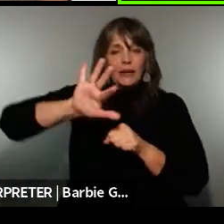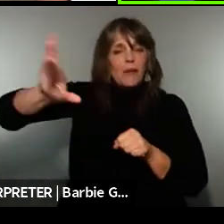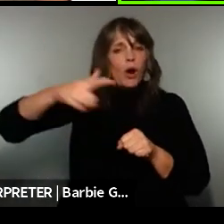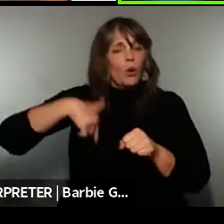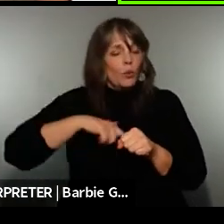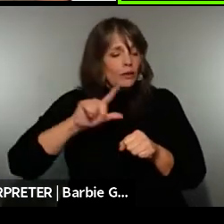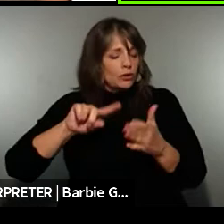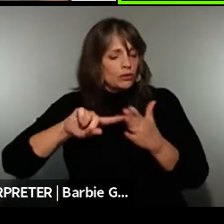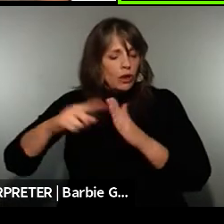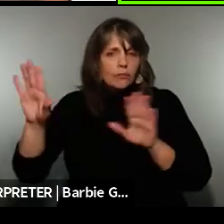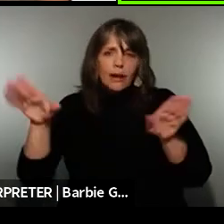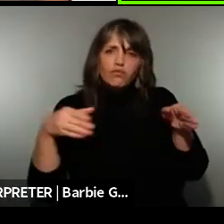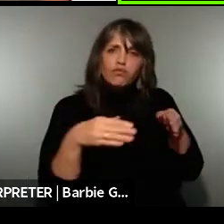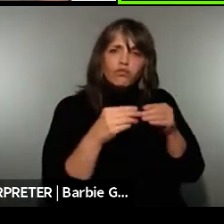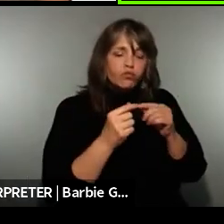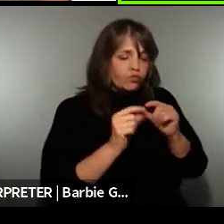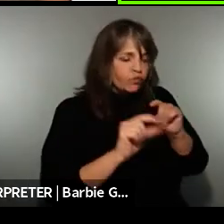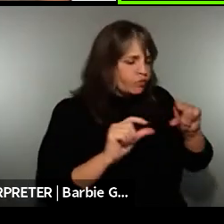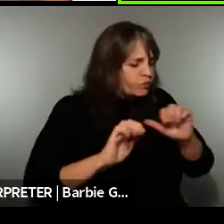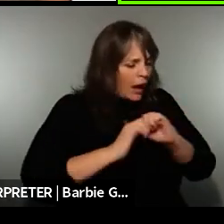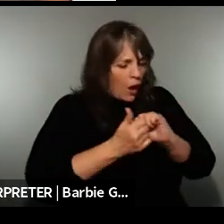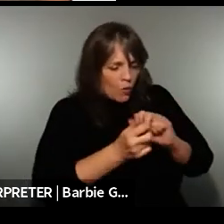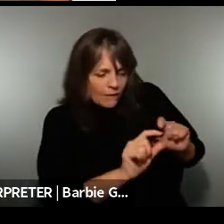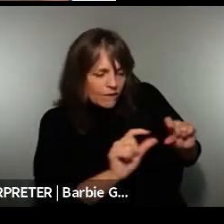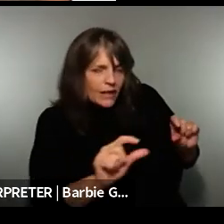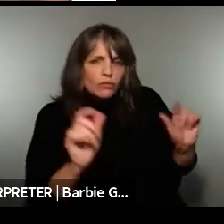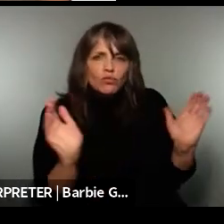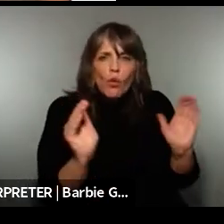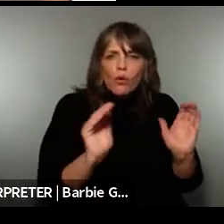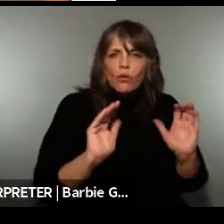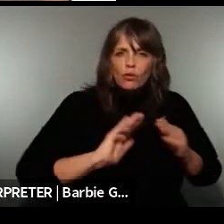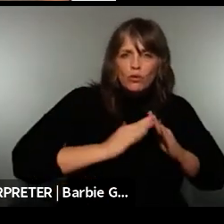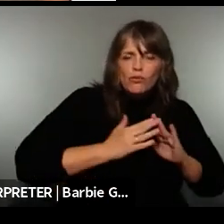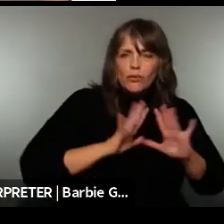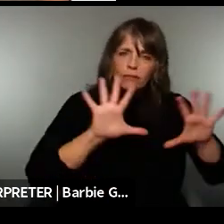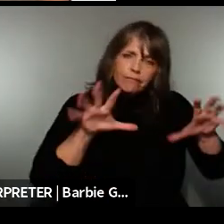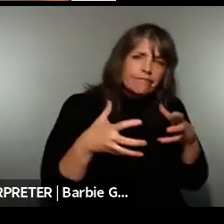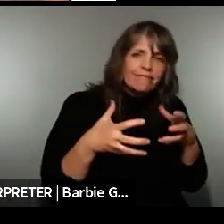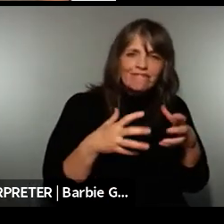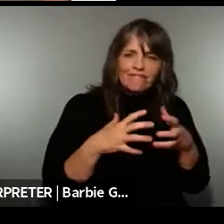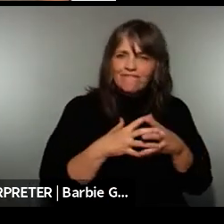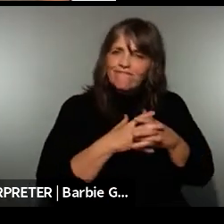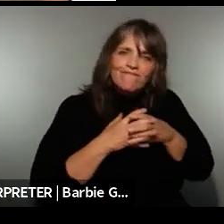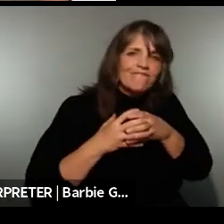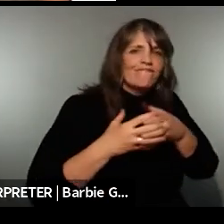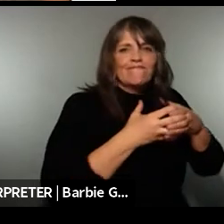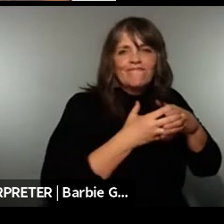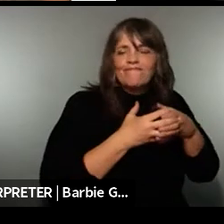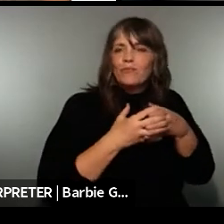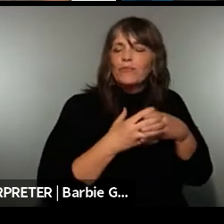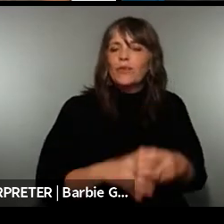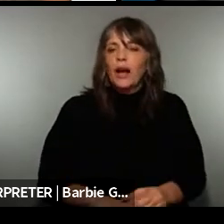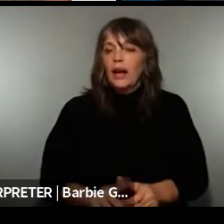So I hope that answers your question there. And I just dropped into the chat, and Tara, I dropped it on Facebook